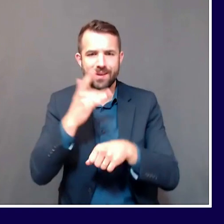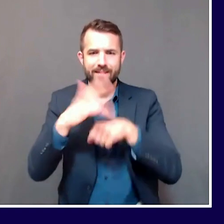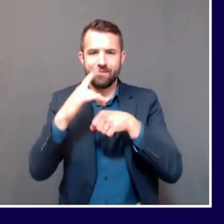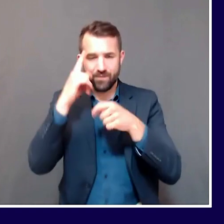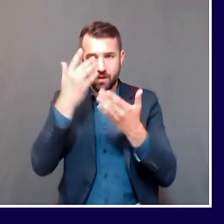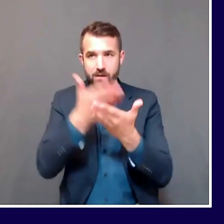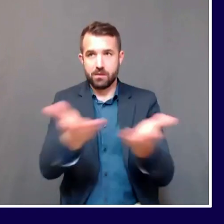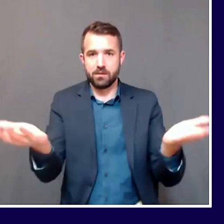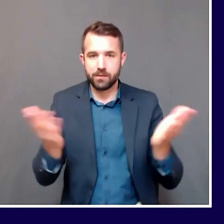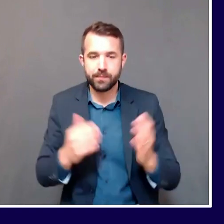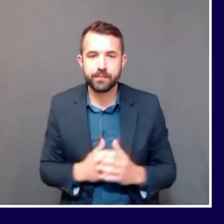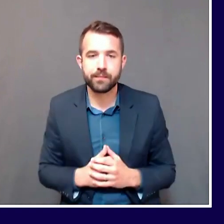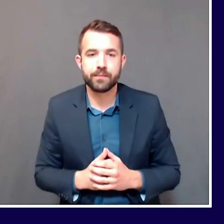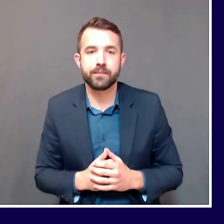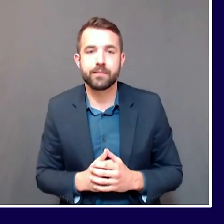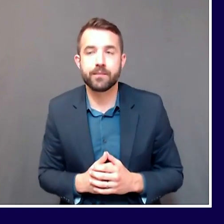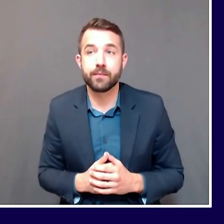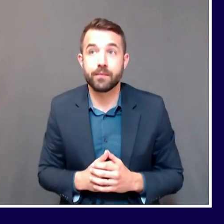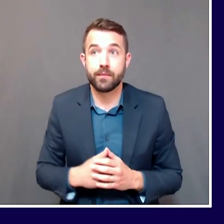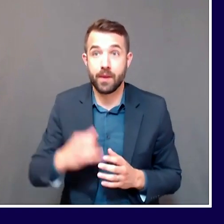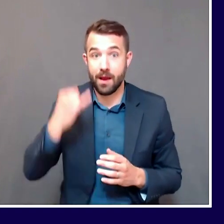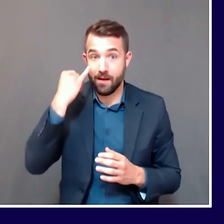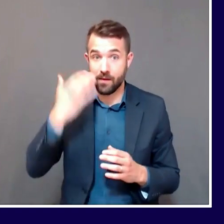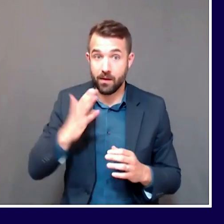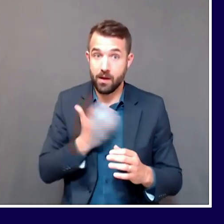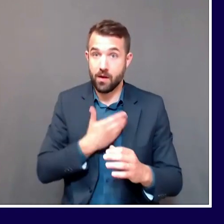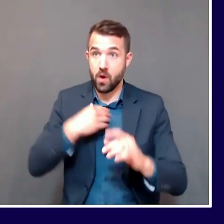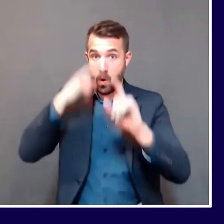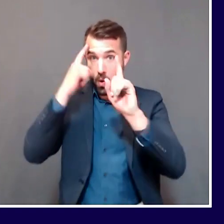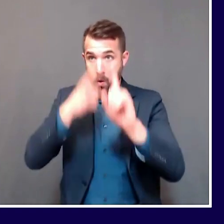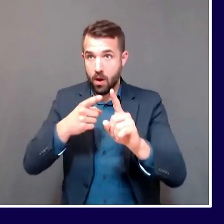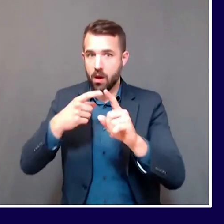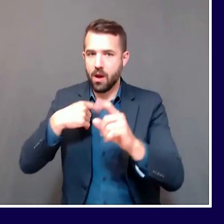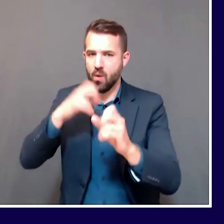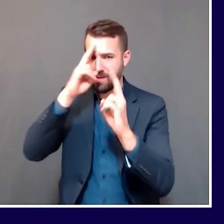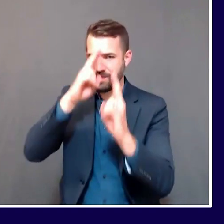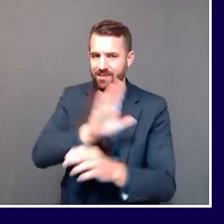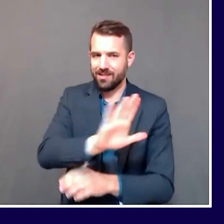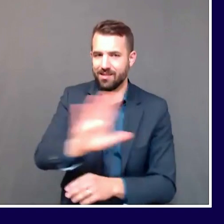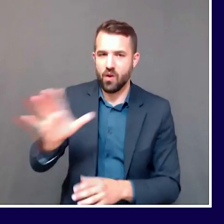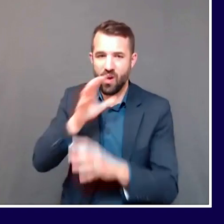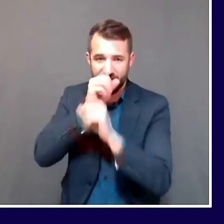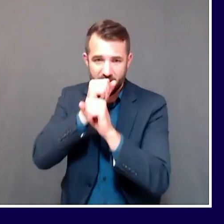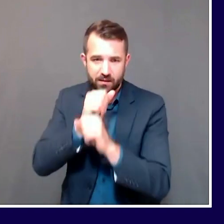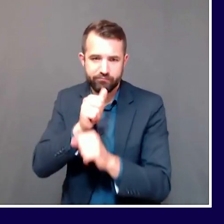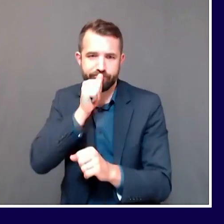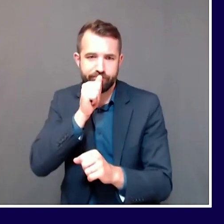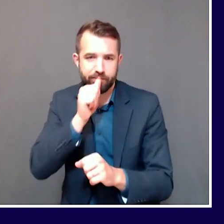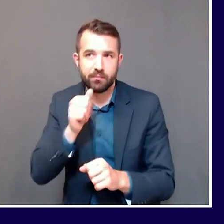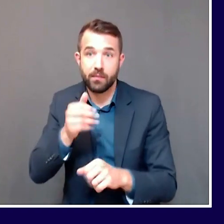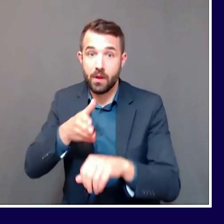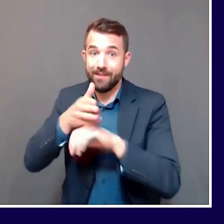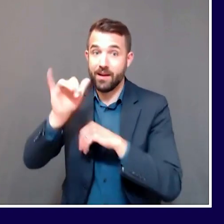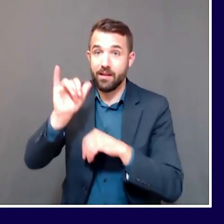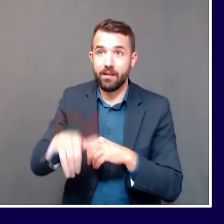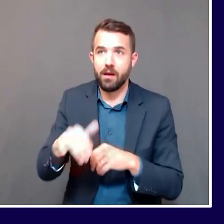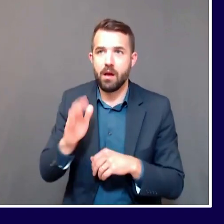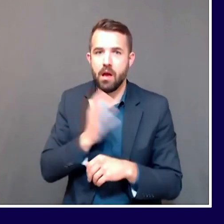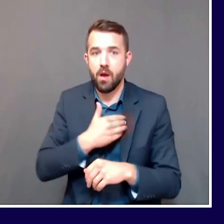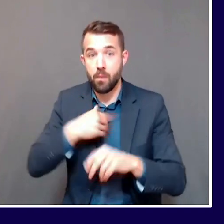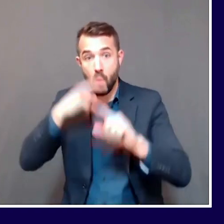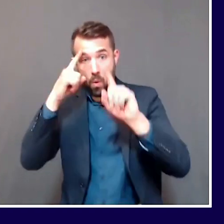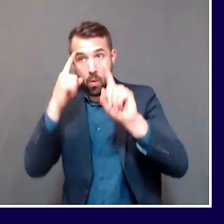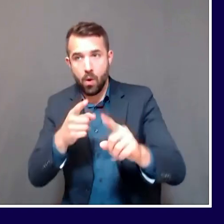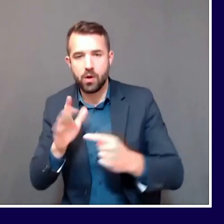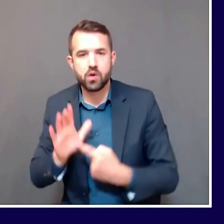the privacy can be maintained, we want to put it out there. So there's always that baseline value of transparency. I heard your question